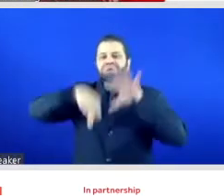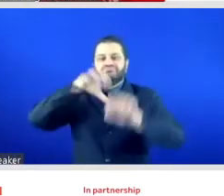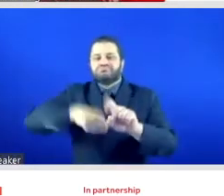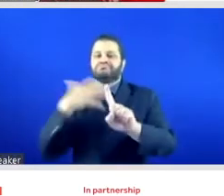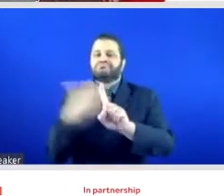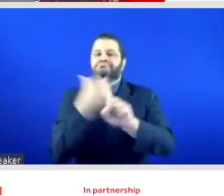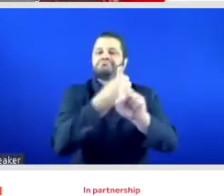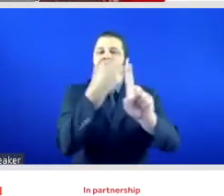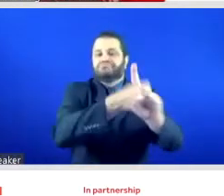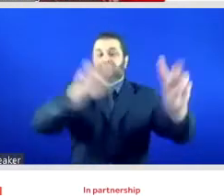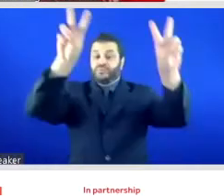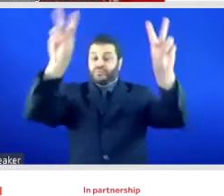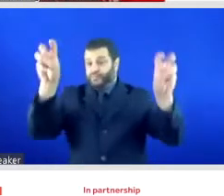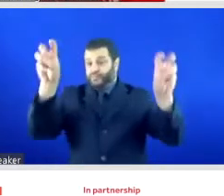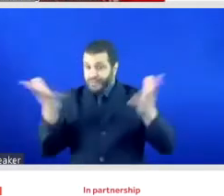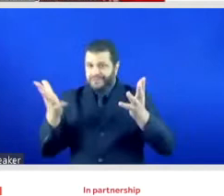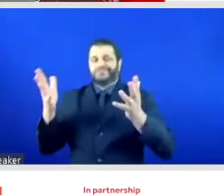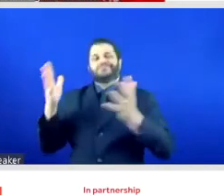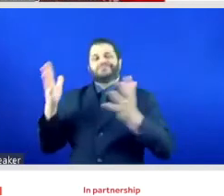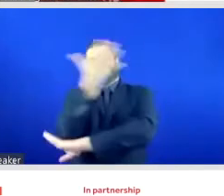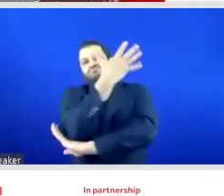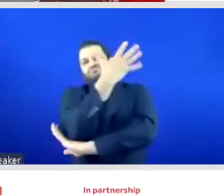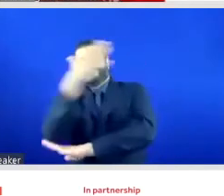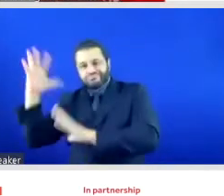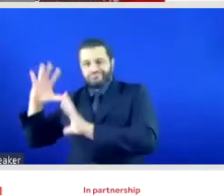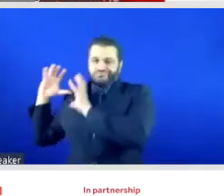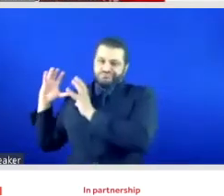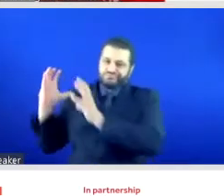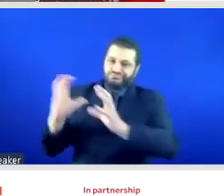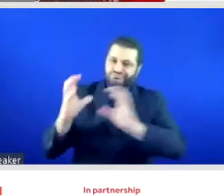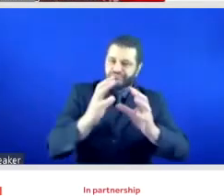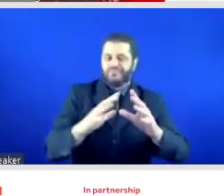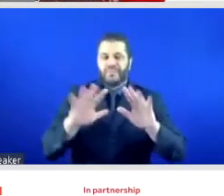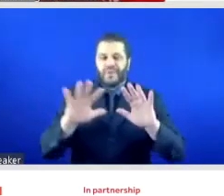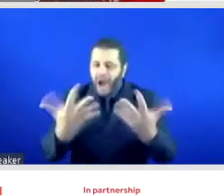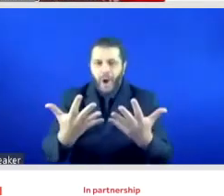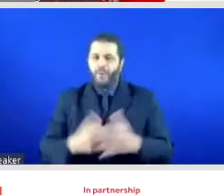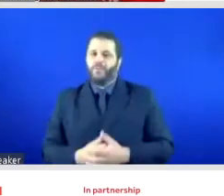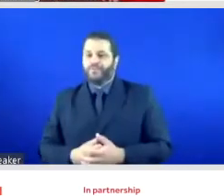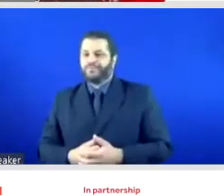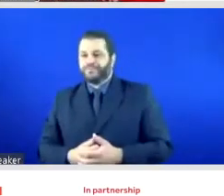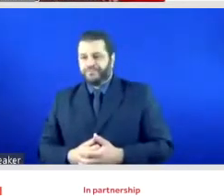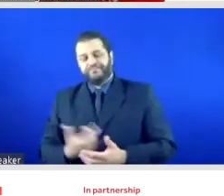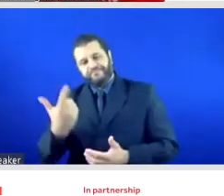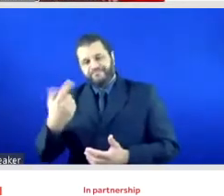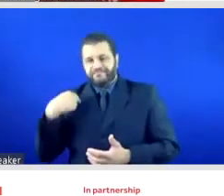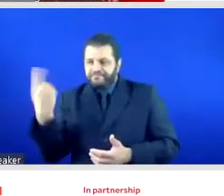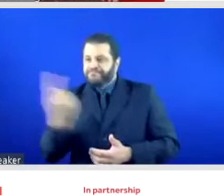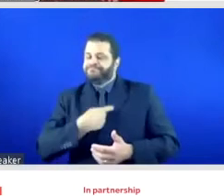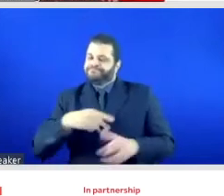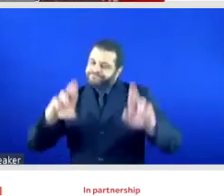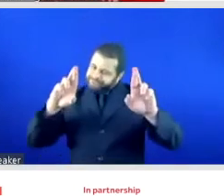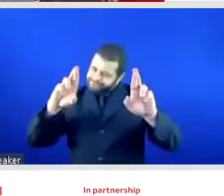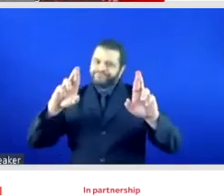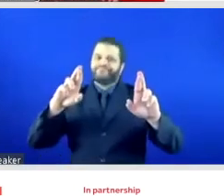as vulnerable groups. And this will hopefully serve to increase the understanding and facilitate easier mobilization